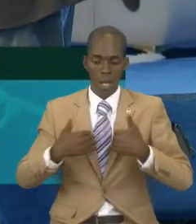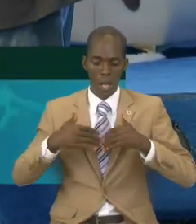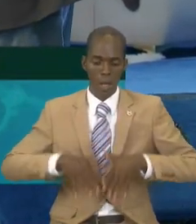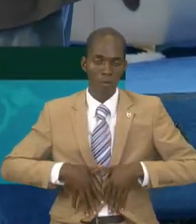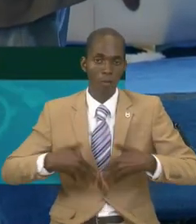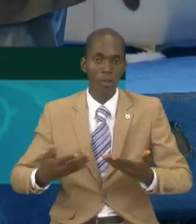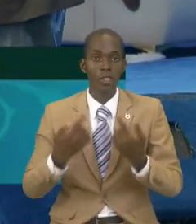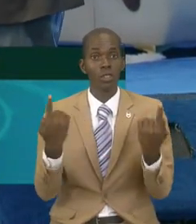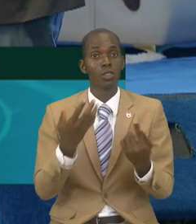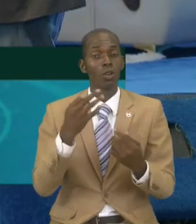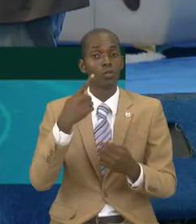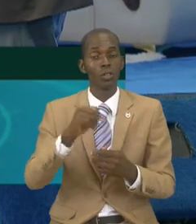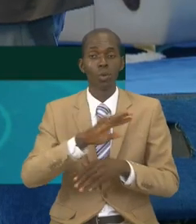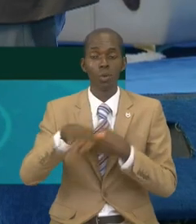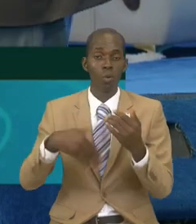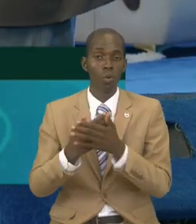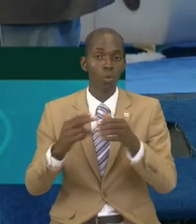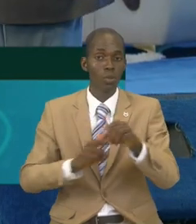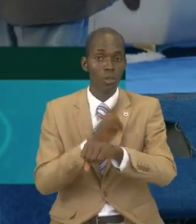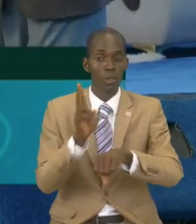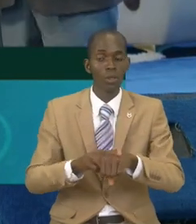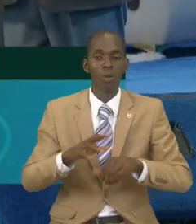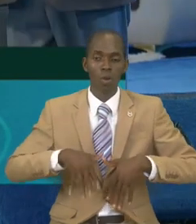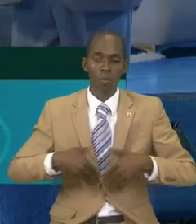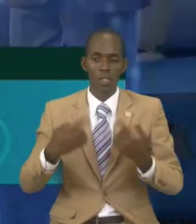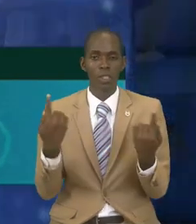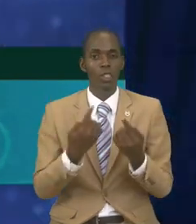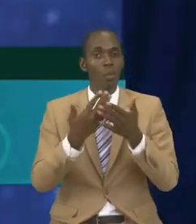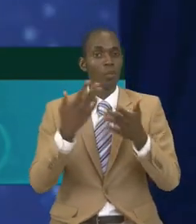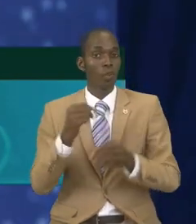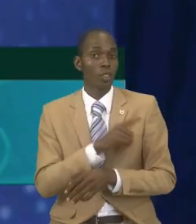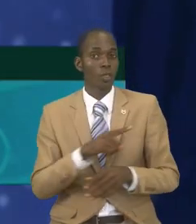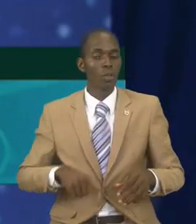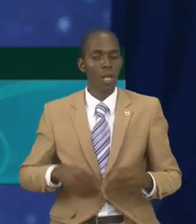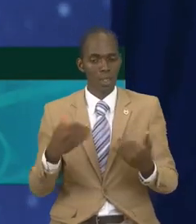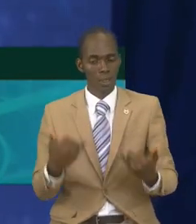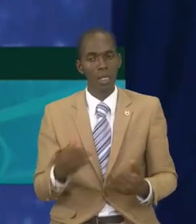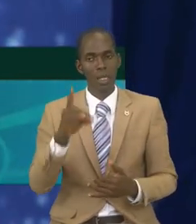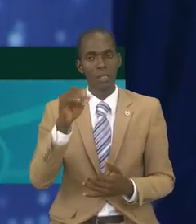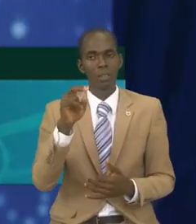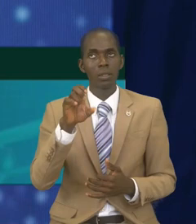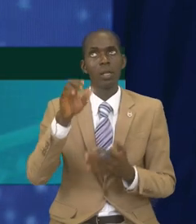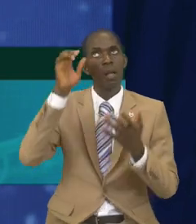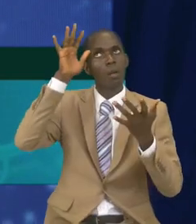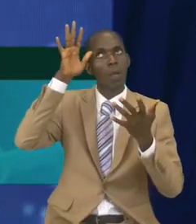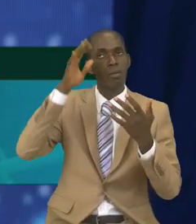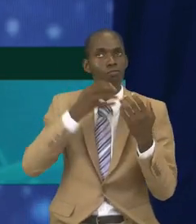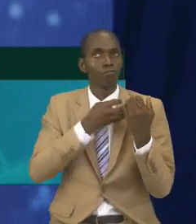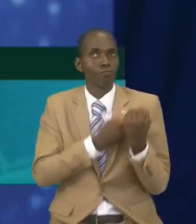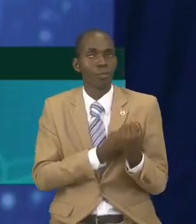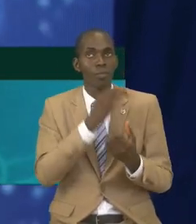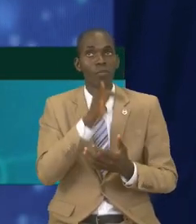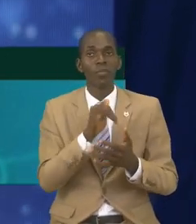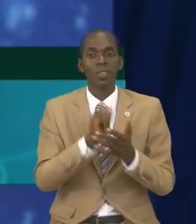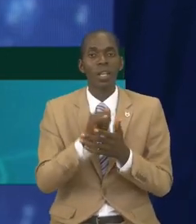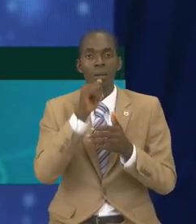the nation. He had confessed the sins before the Lord. He was expecting confidently that the blessing of